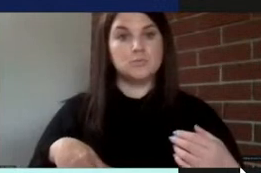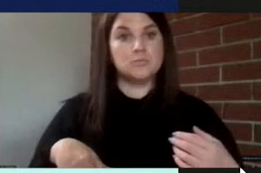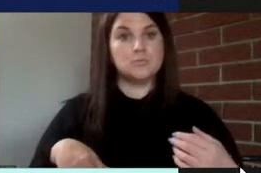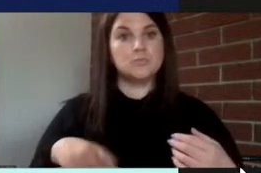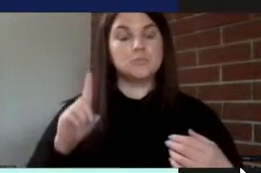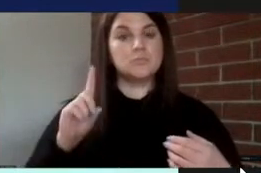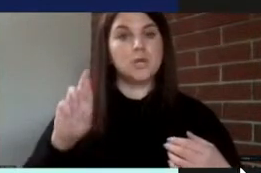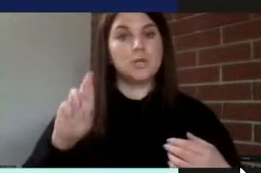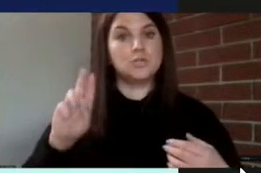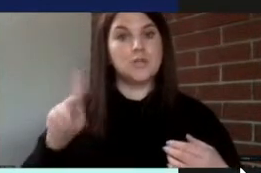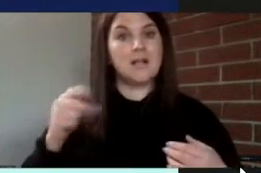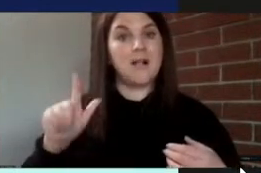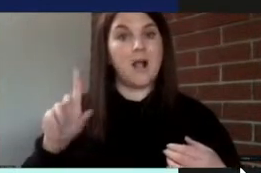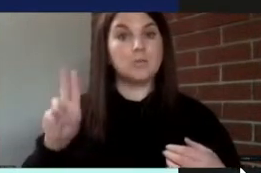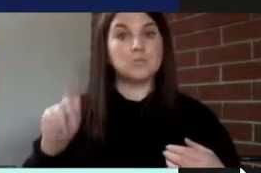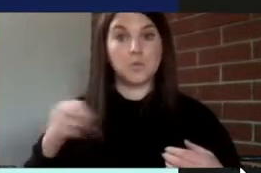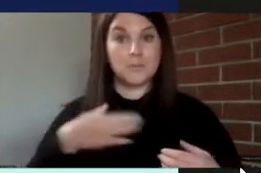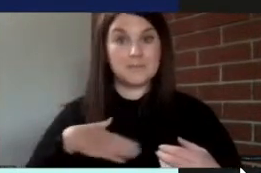Khaldun, please.